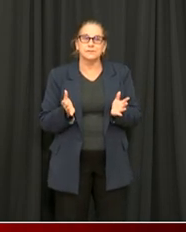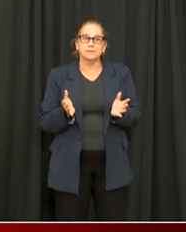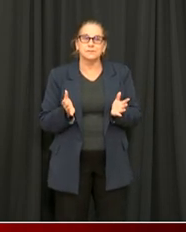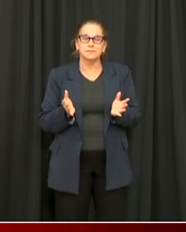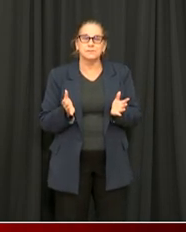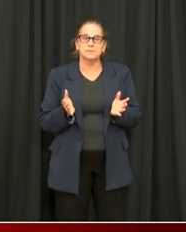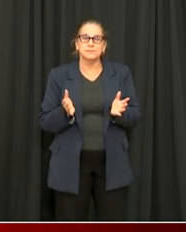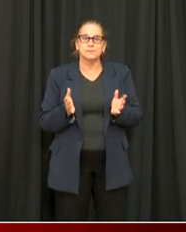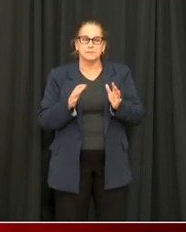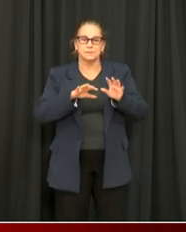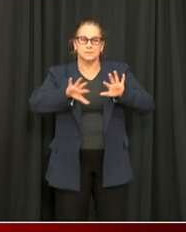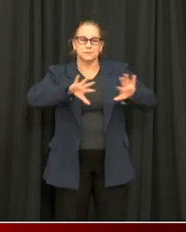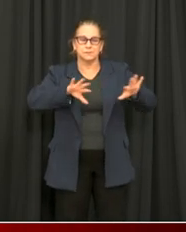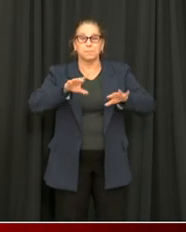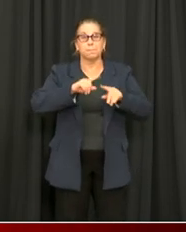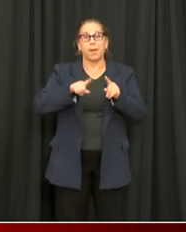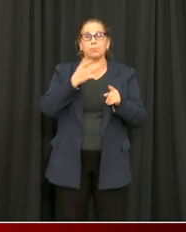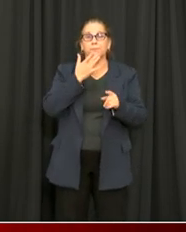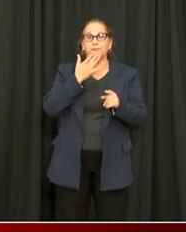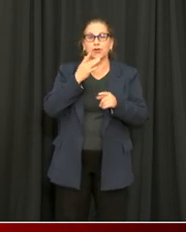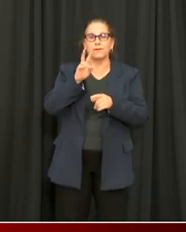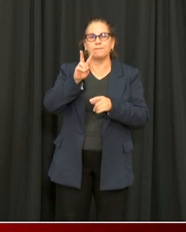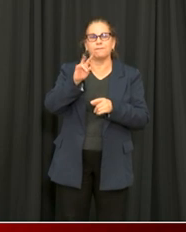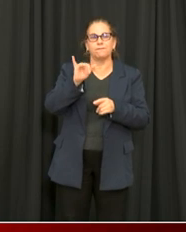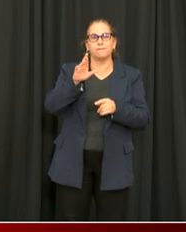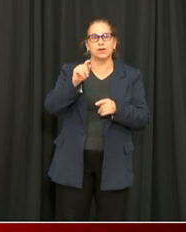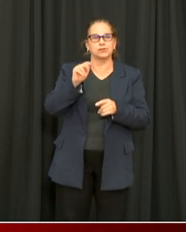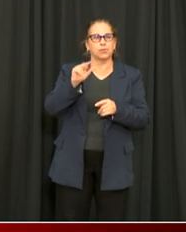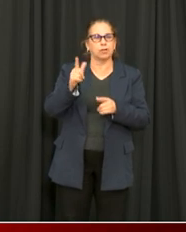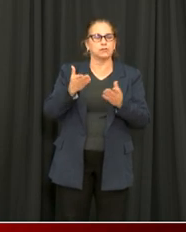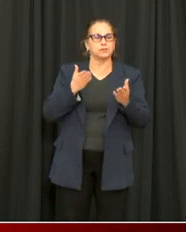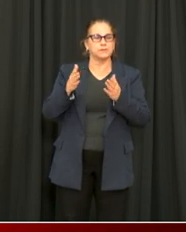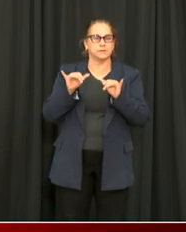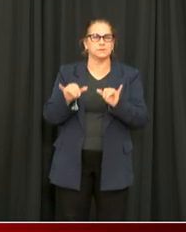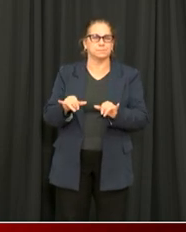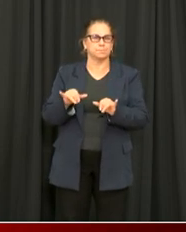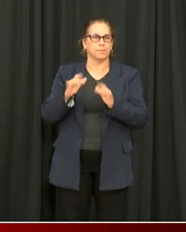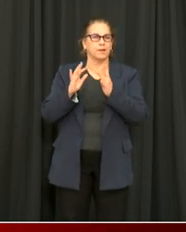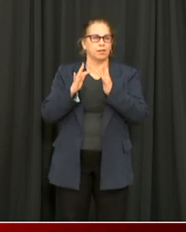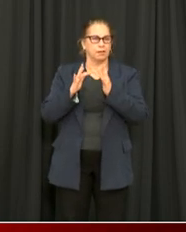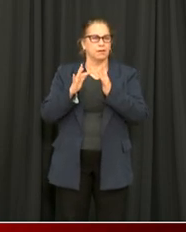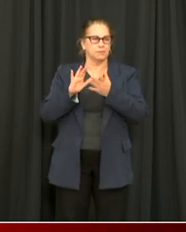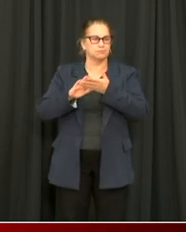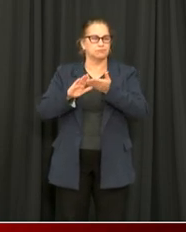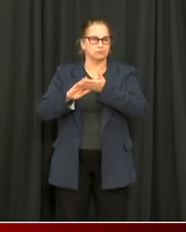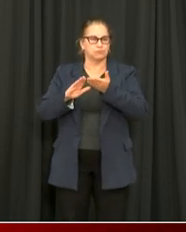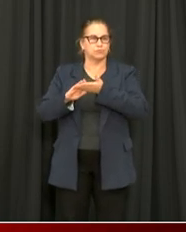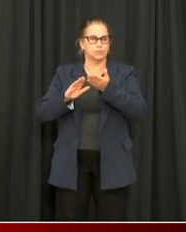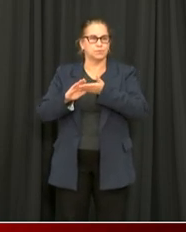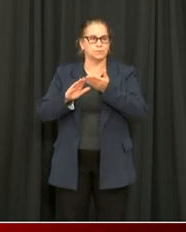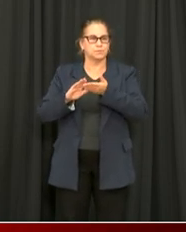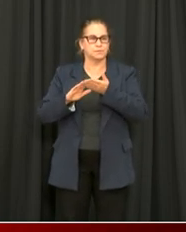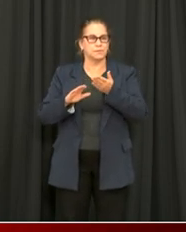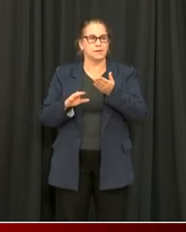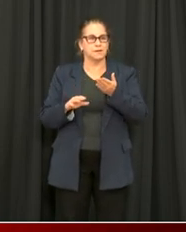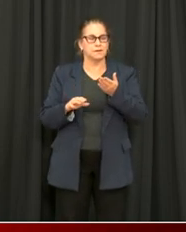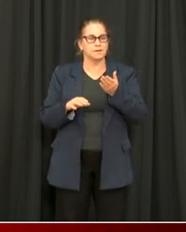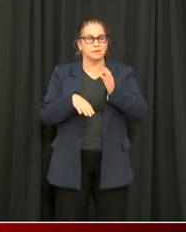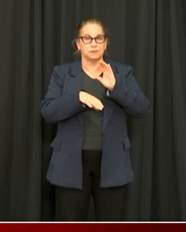a 100-person or 50% of capacity limit, whichever is